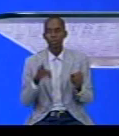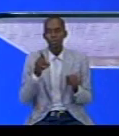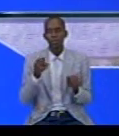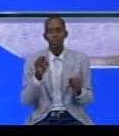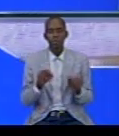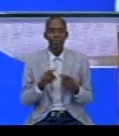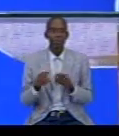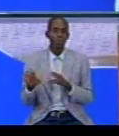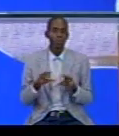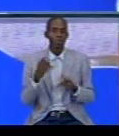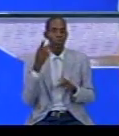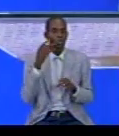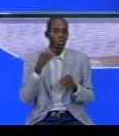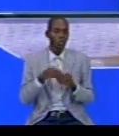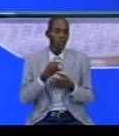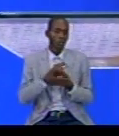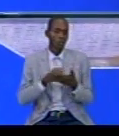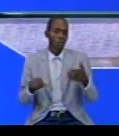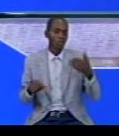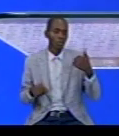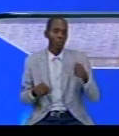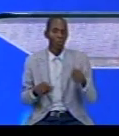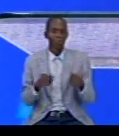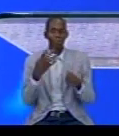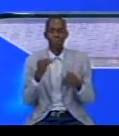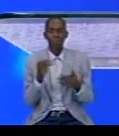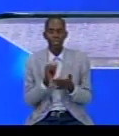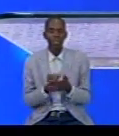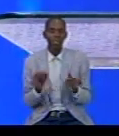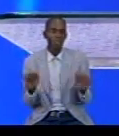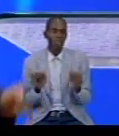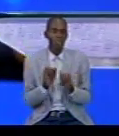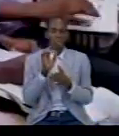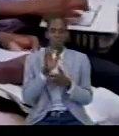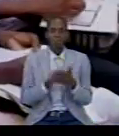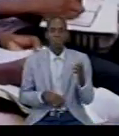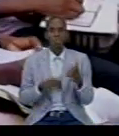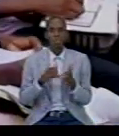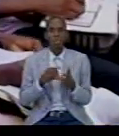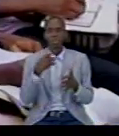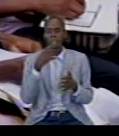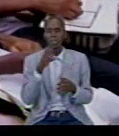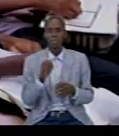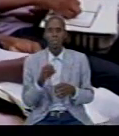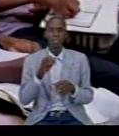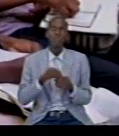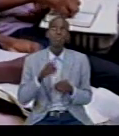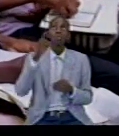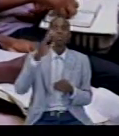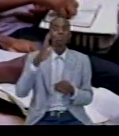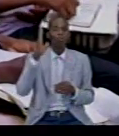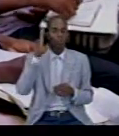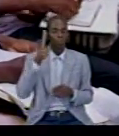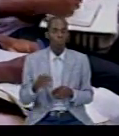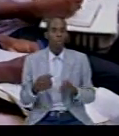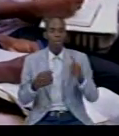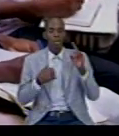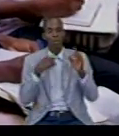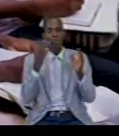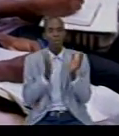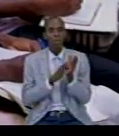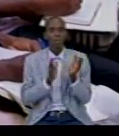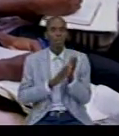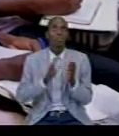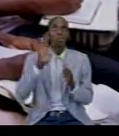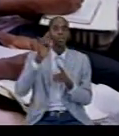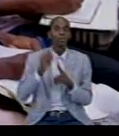It tells us in verse 10 of that same chapter, it says, "In God will I praise his word. In the